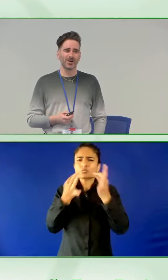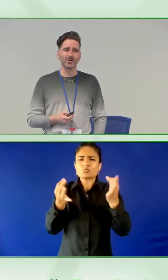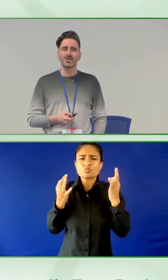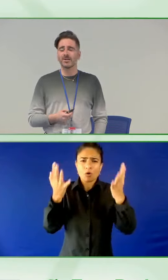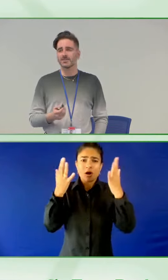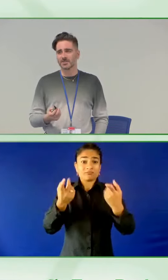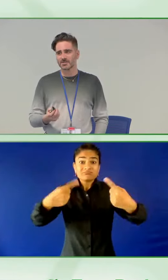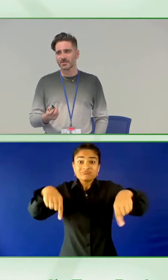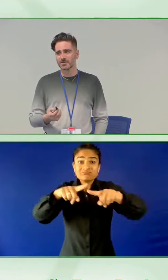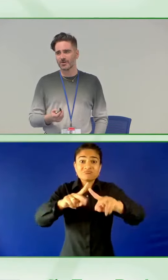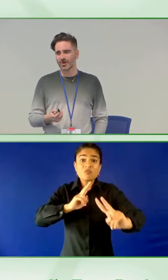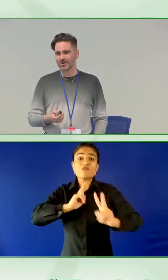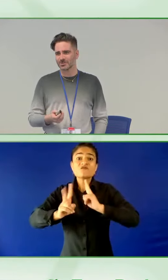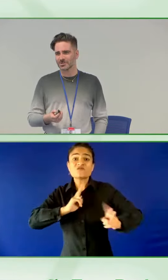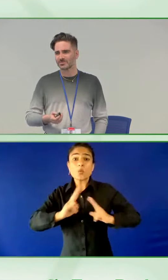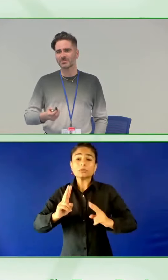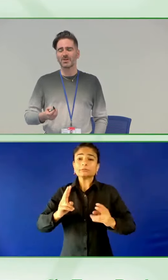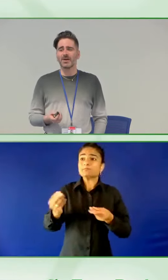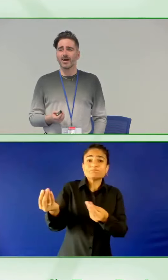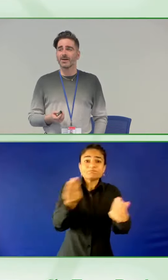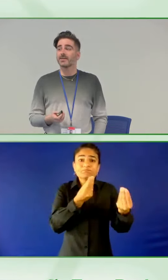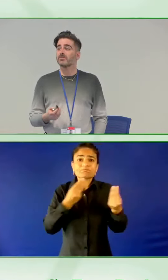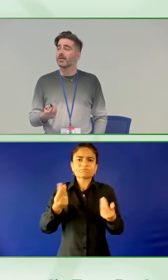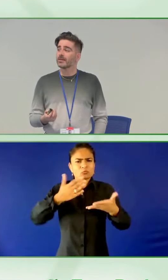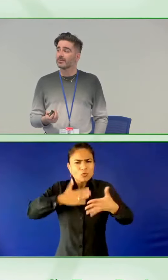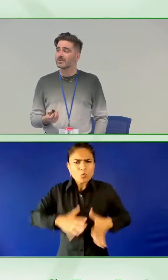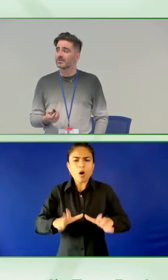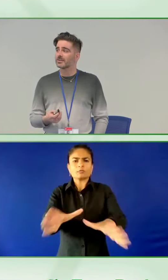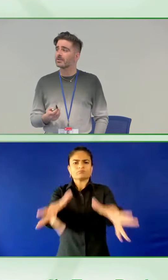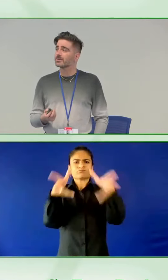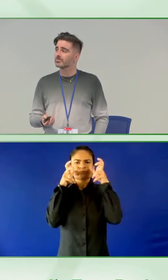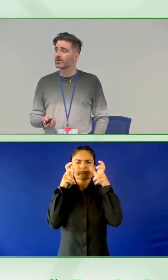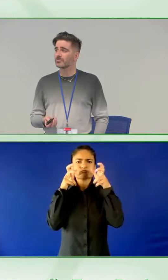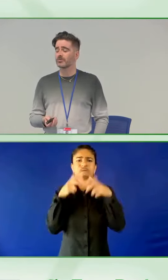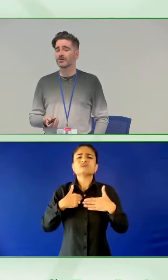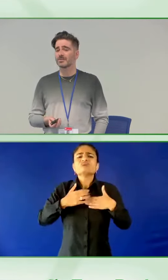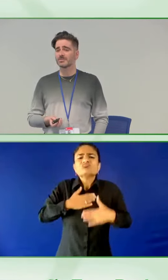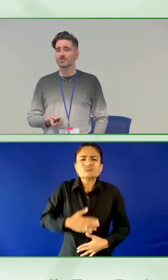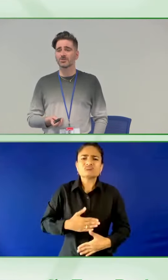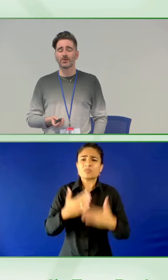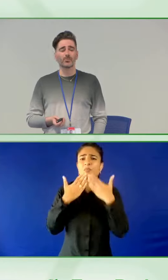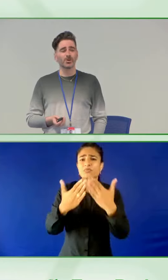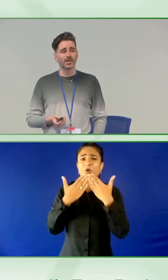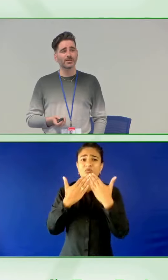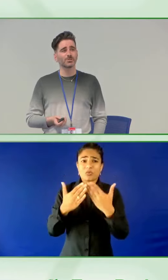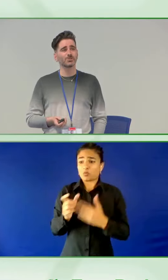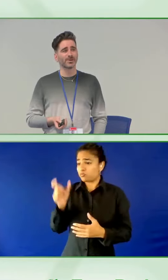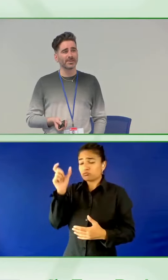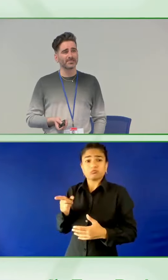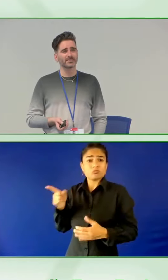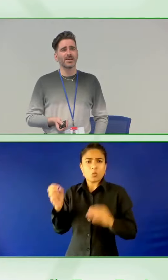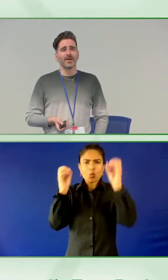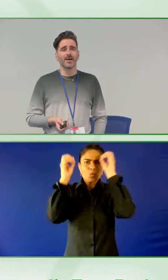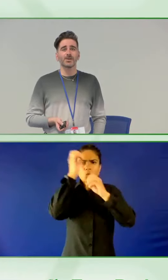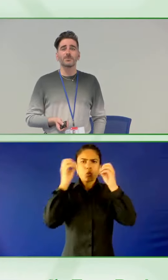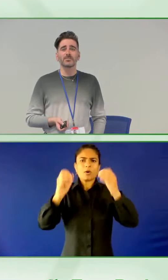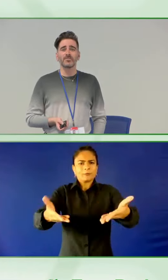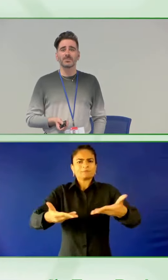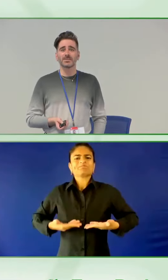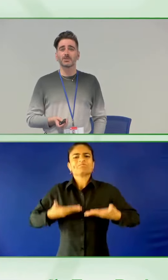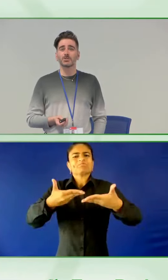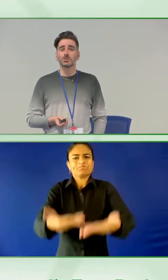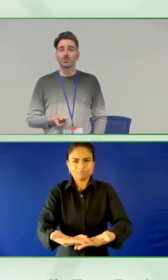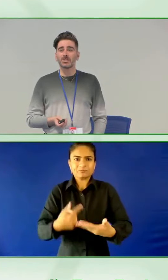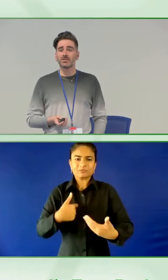ZeroCon as well, and to continue our partnerships. If anybody here is part of an organization that would like to join us, you